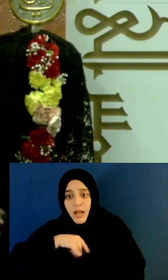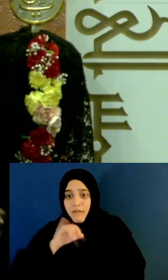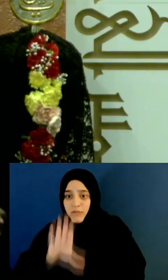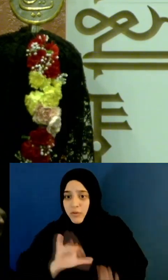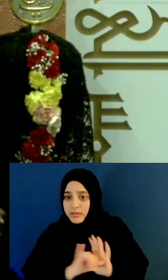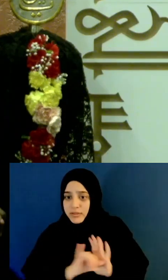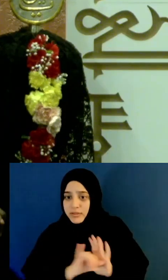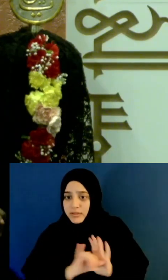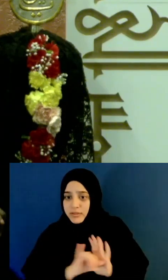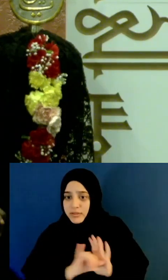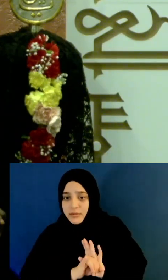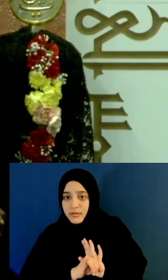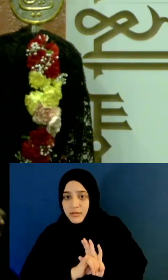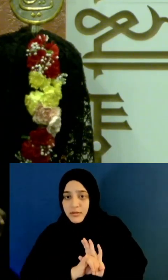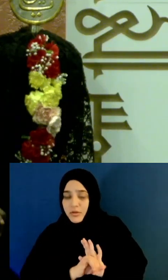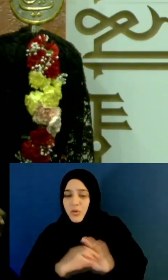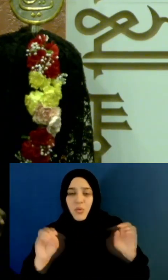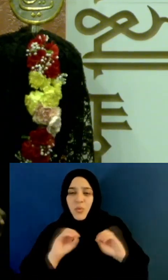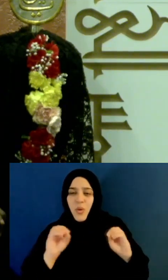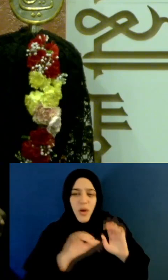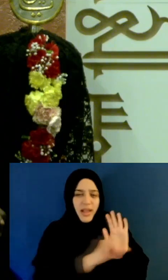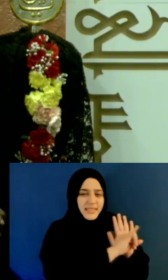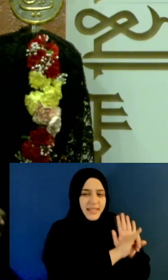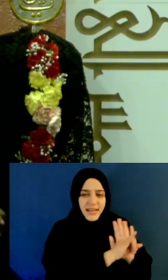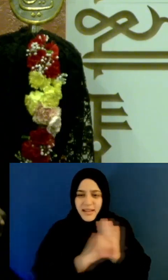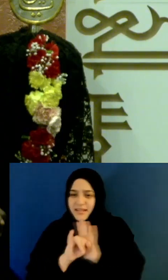Now, clashes between identities.